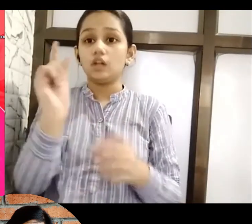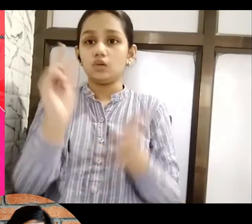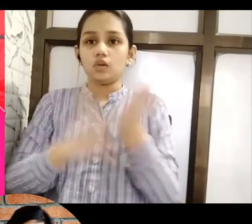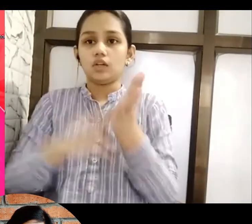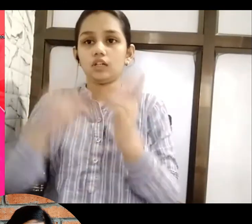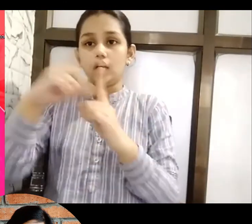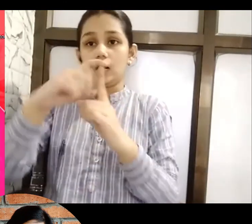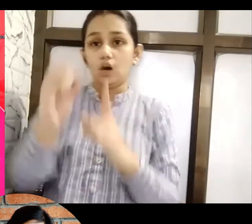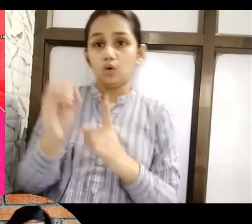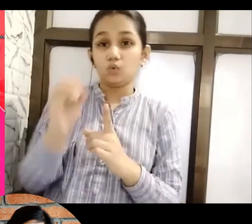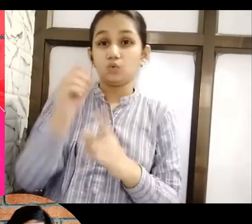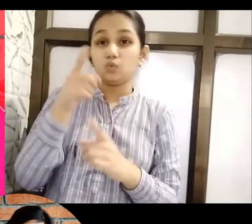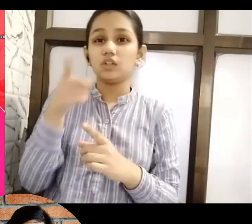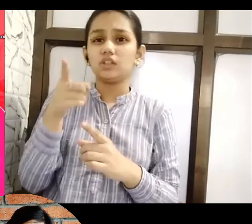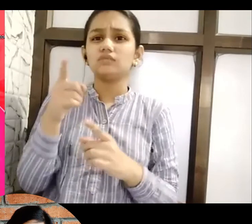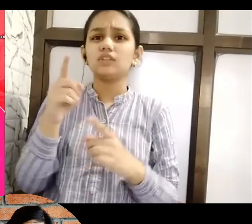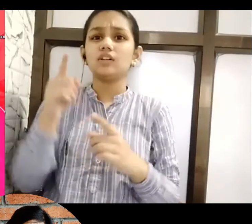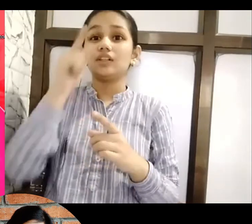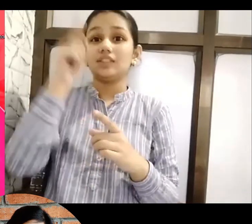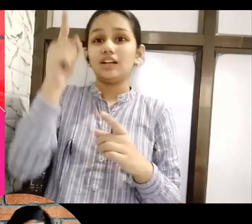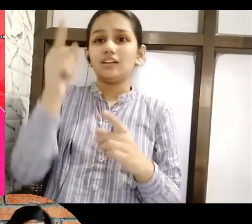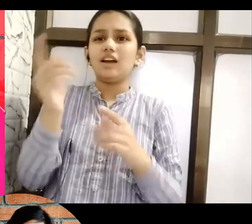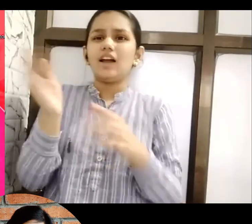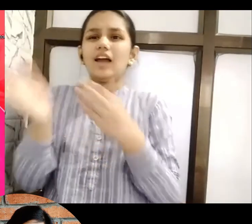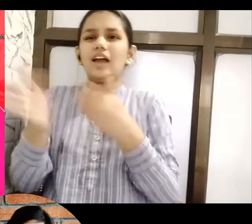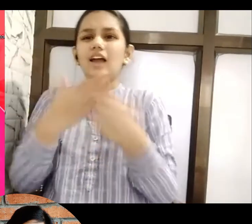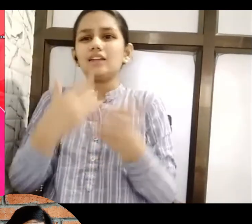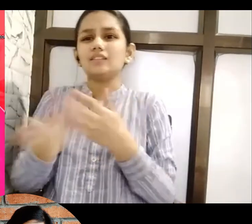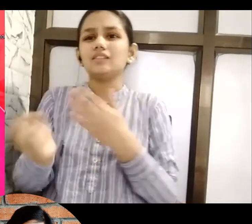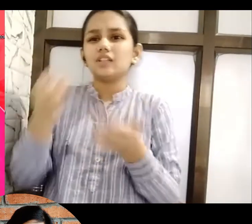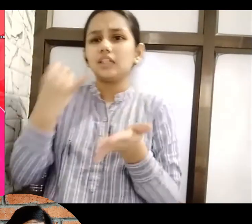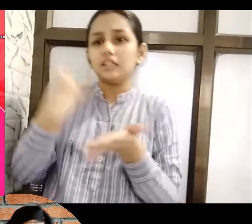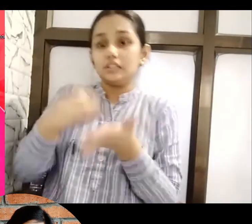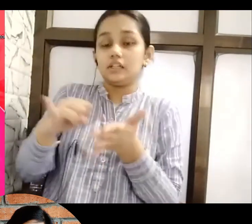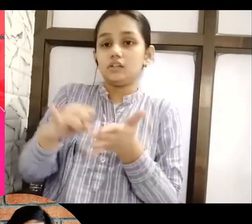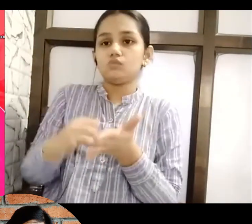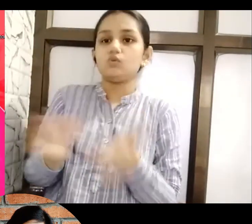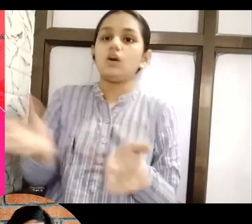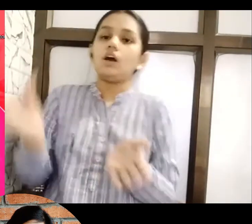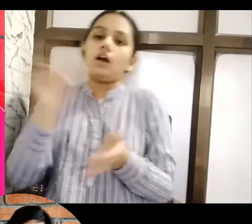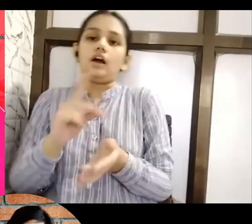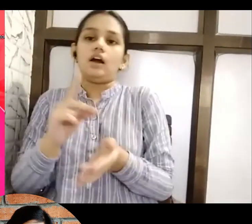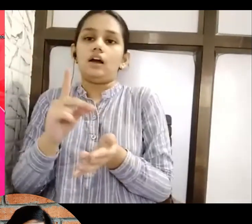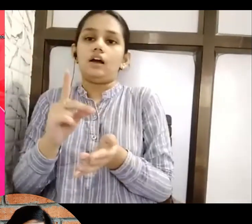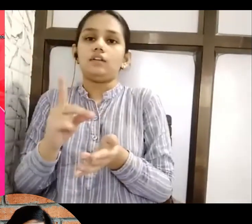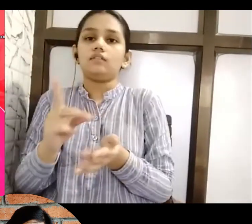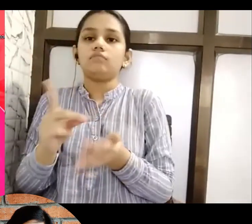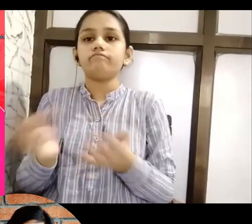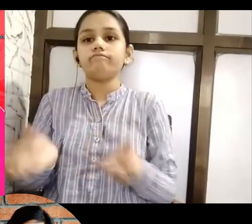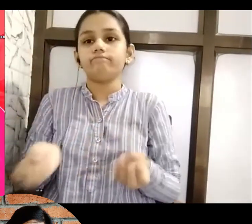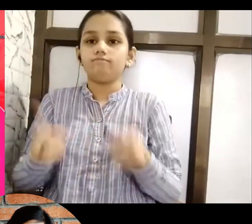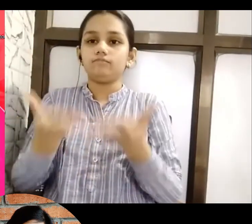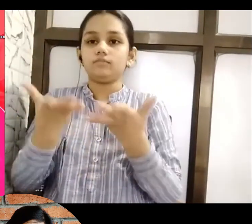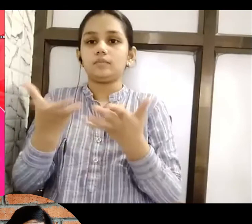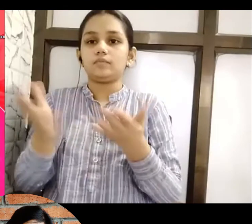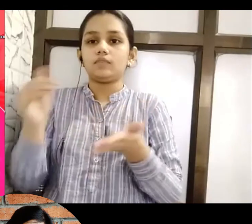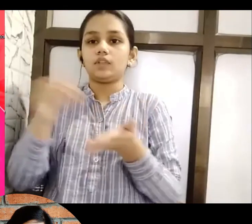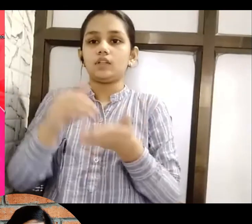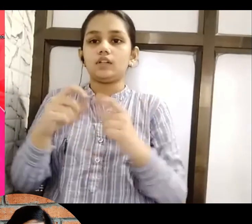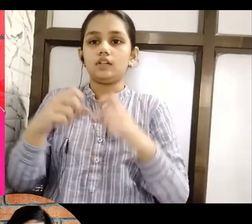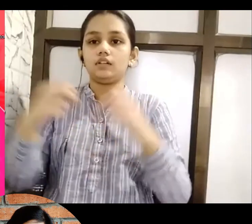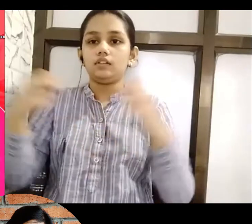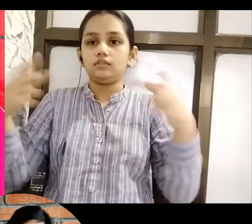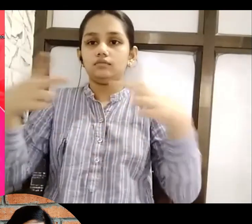is undo. It will bring back whatever has been deleted. Correct? Then we have color.